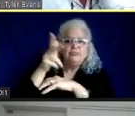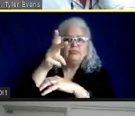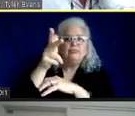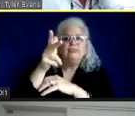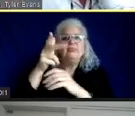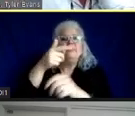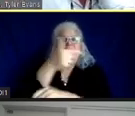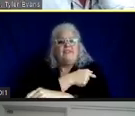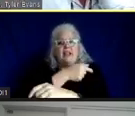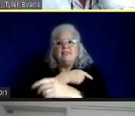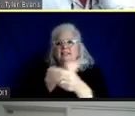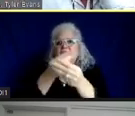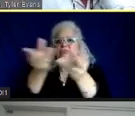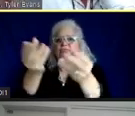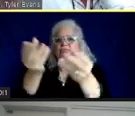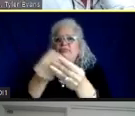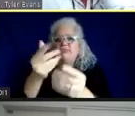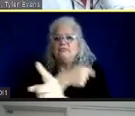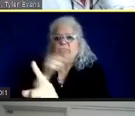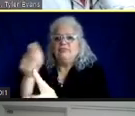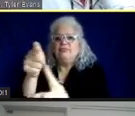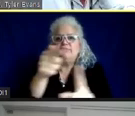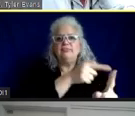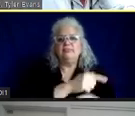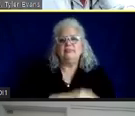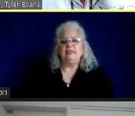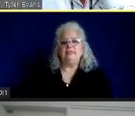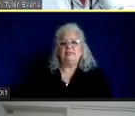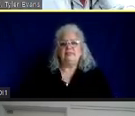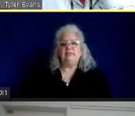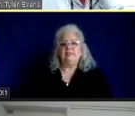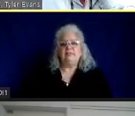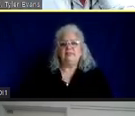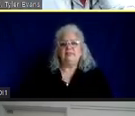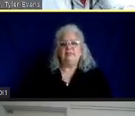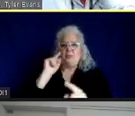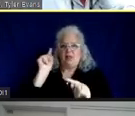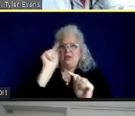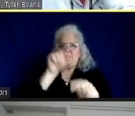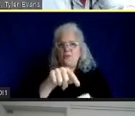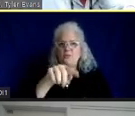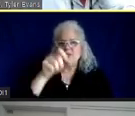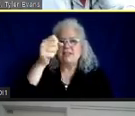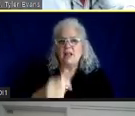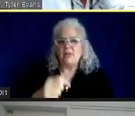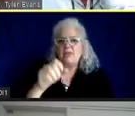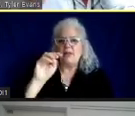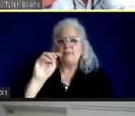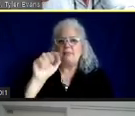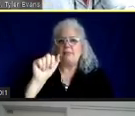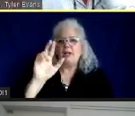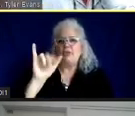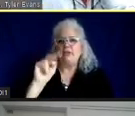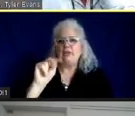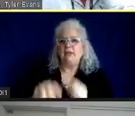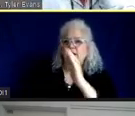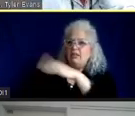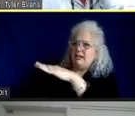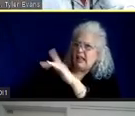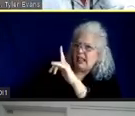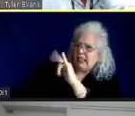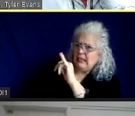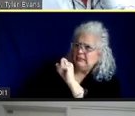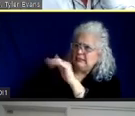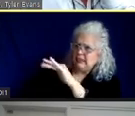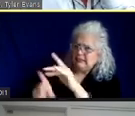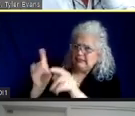in partnership with Marin Health. Lisa, is there anything more about the specifically the AFN sort of, you know,